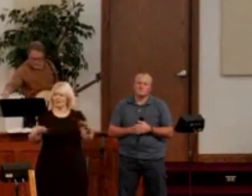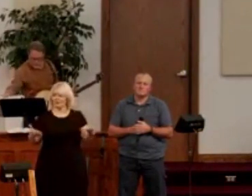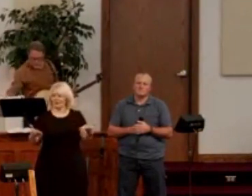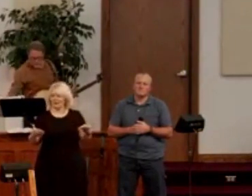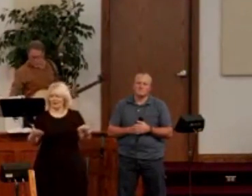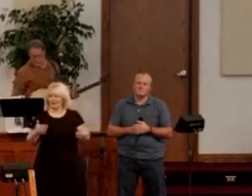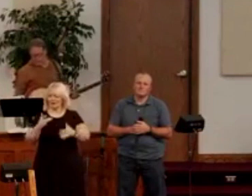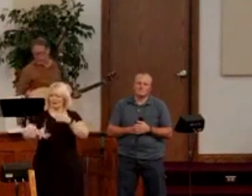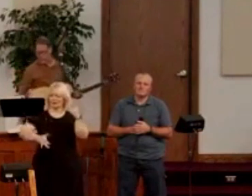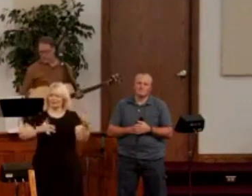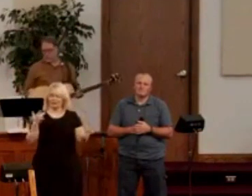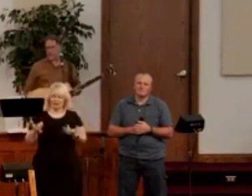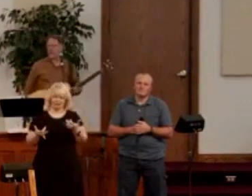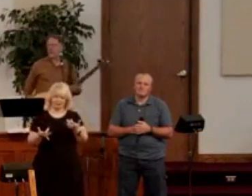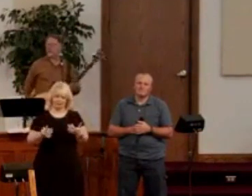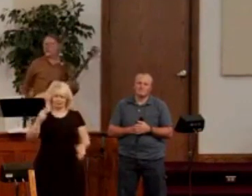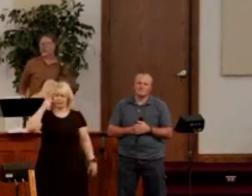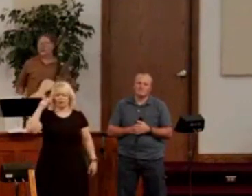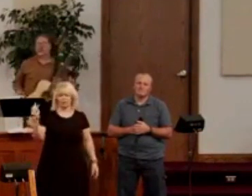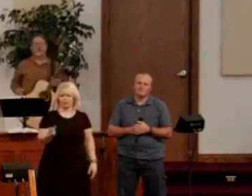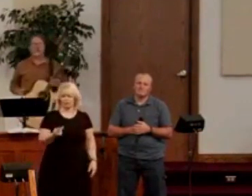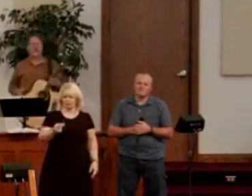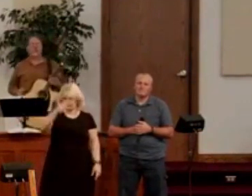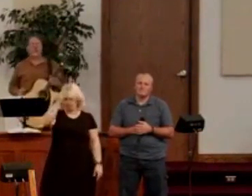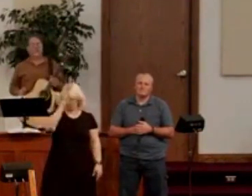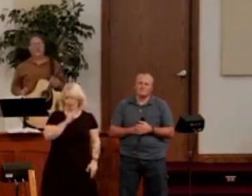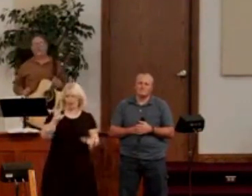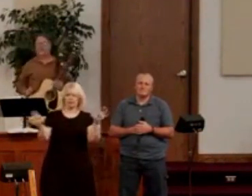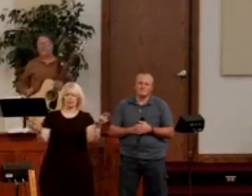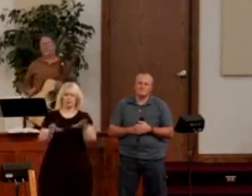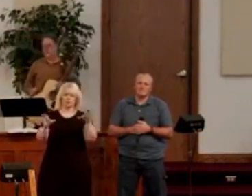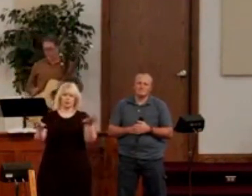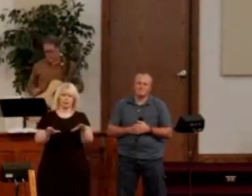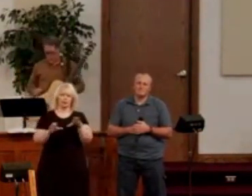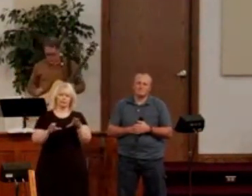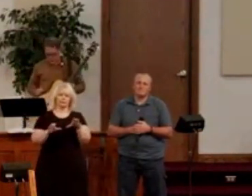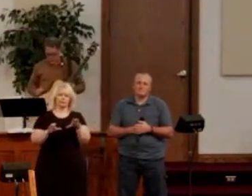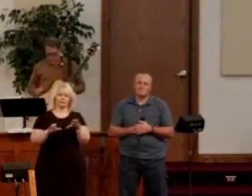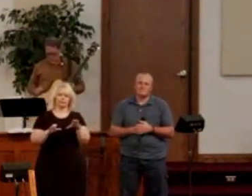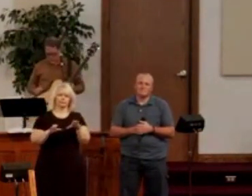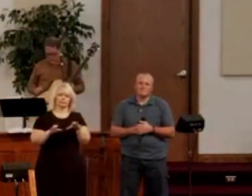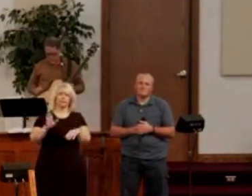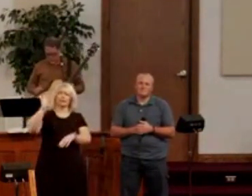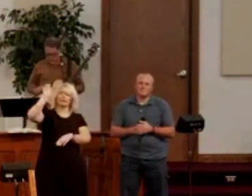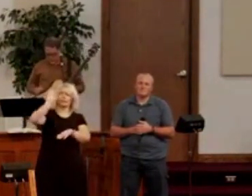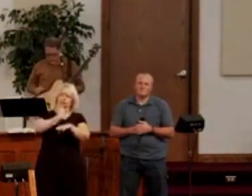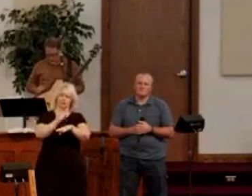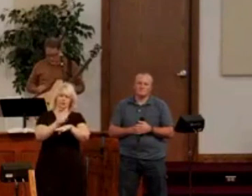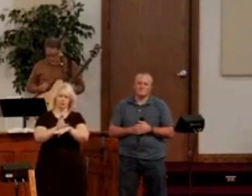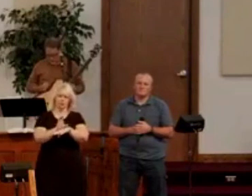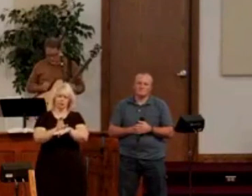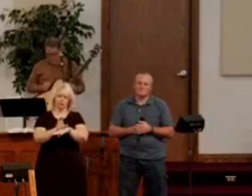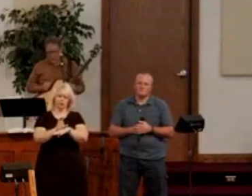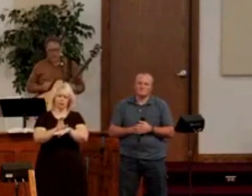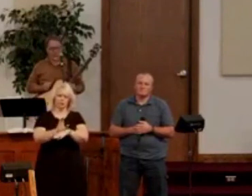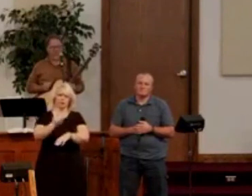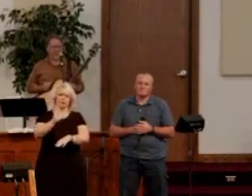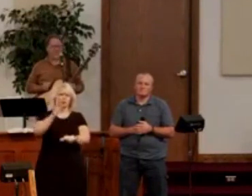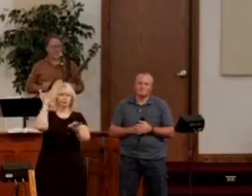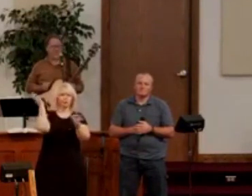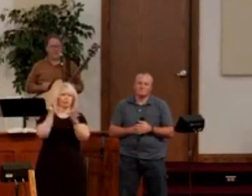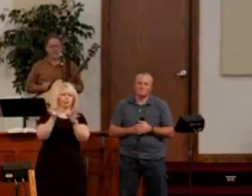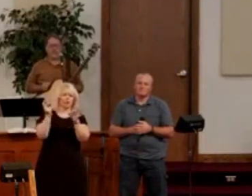it's exciting to see what God is doing here in our church, in his church. And you have been